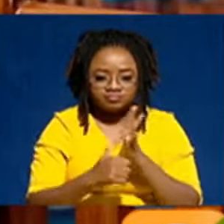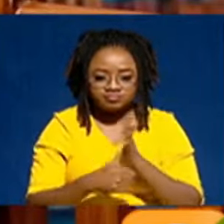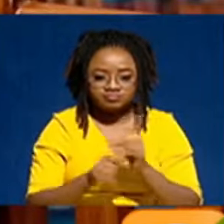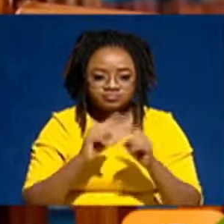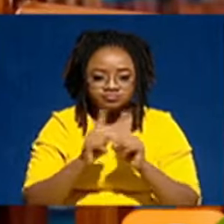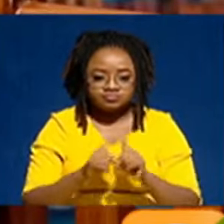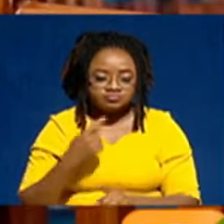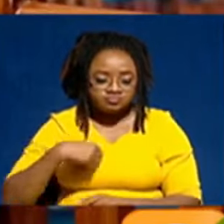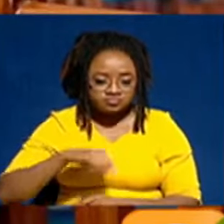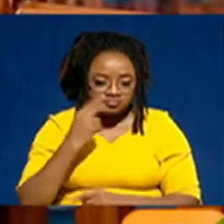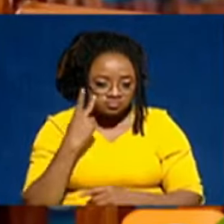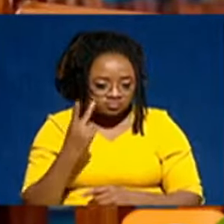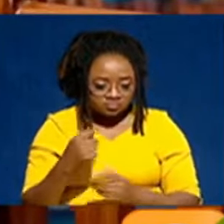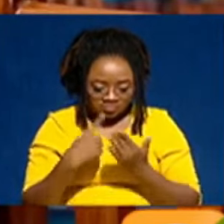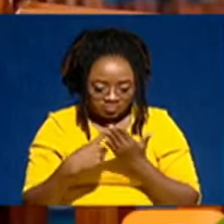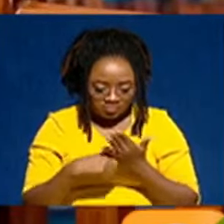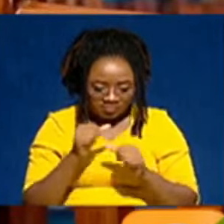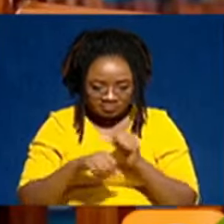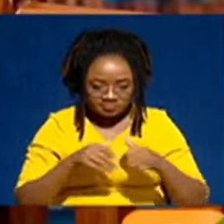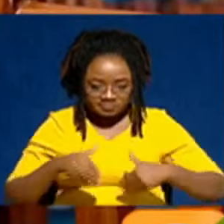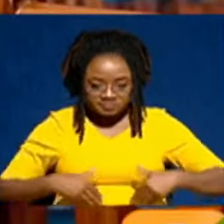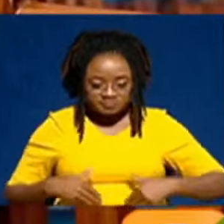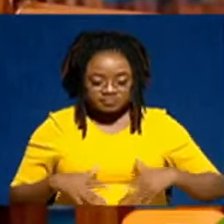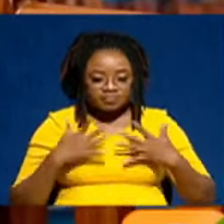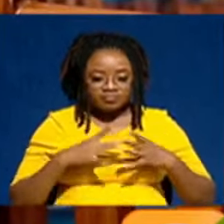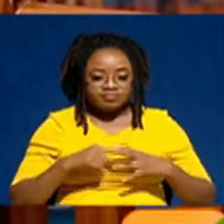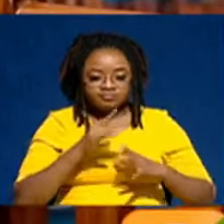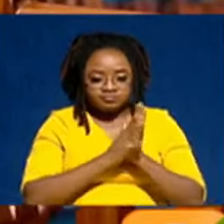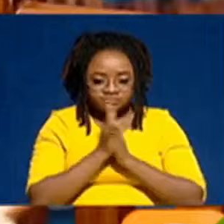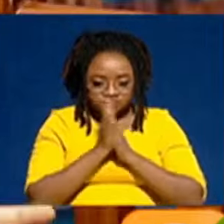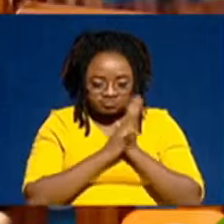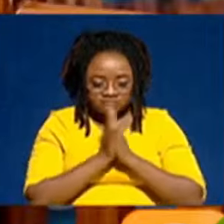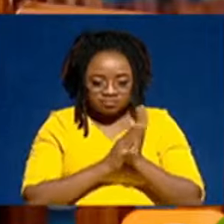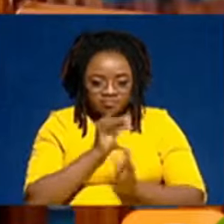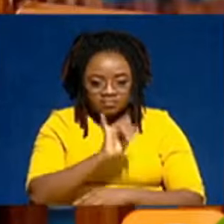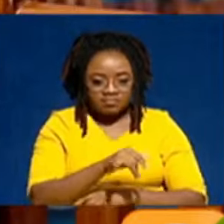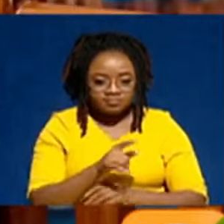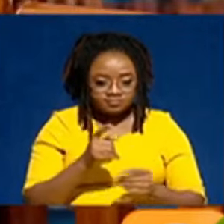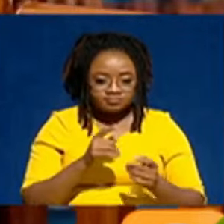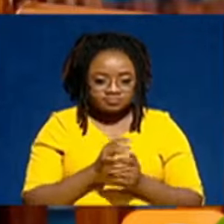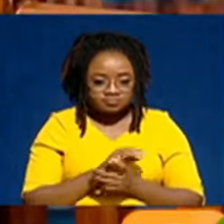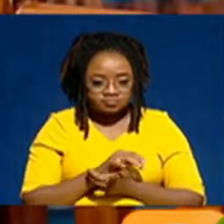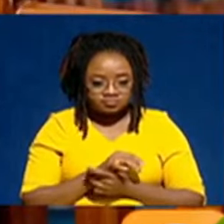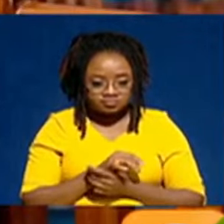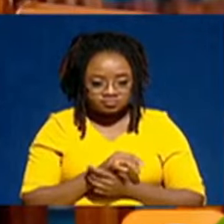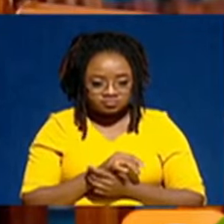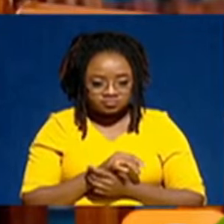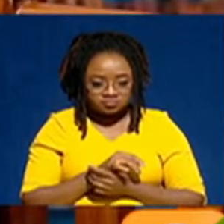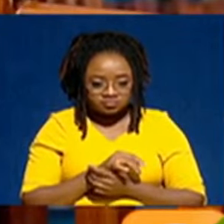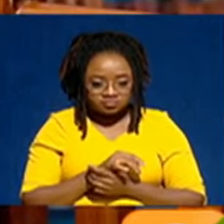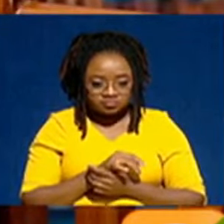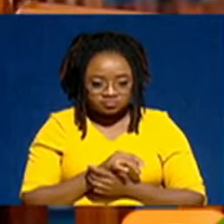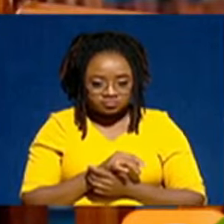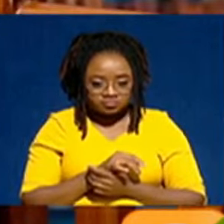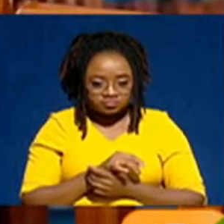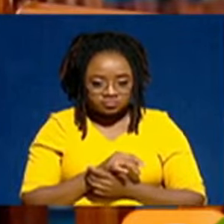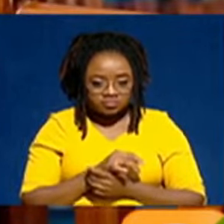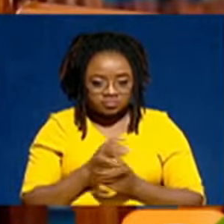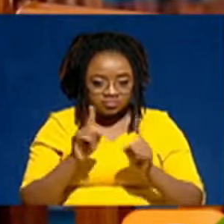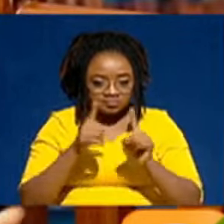when you talk about young people, they've also, devised ways of not necessarily having to work in an office. So we have moved